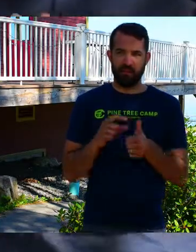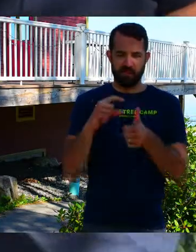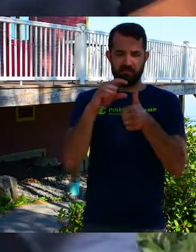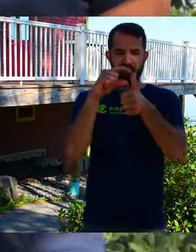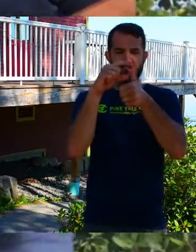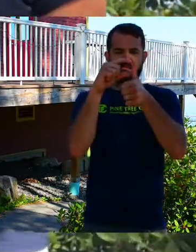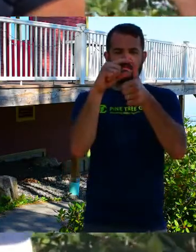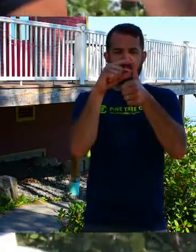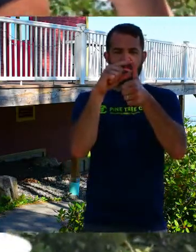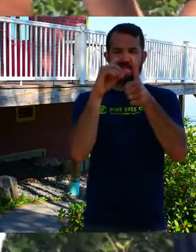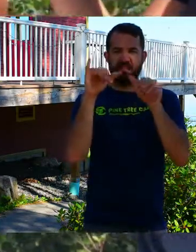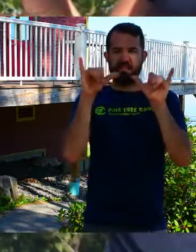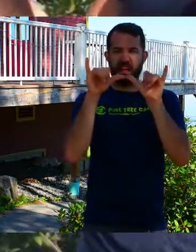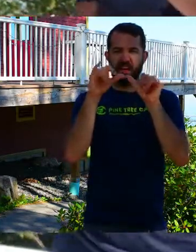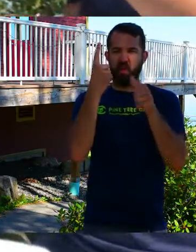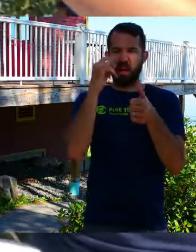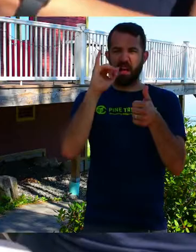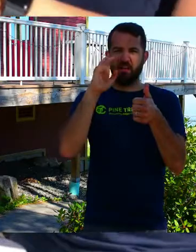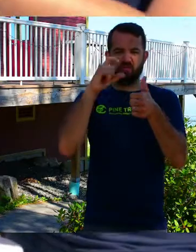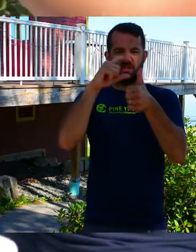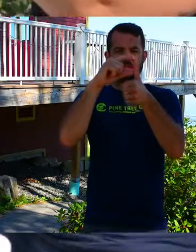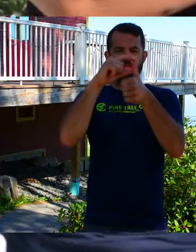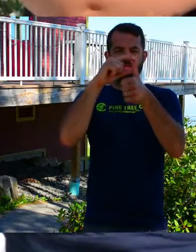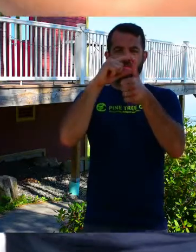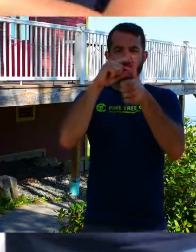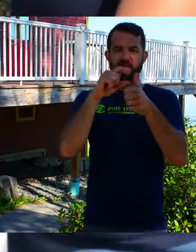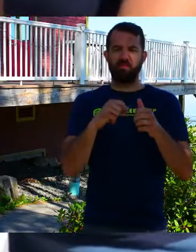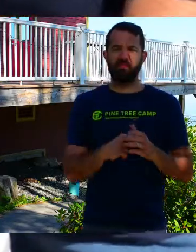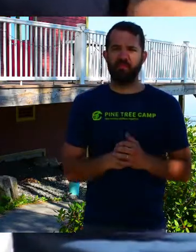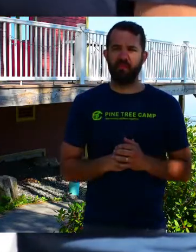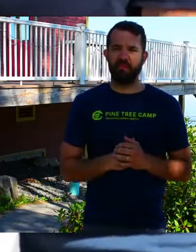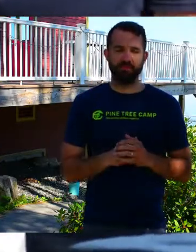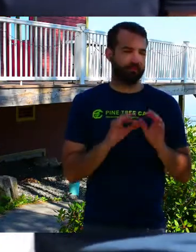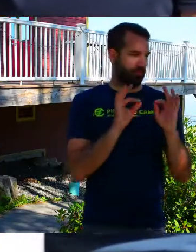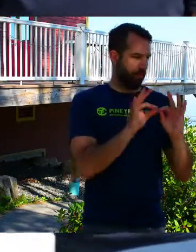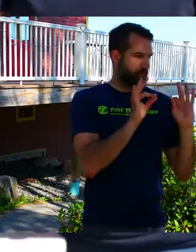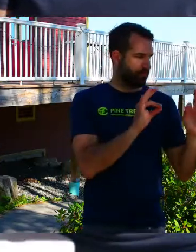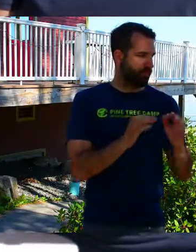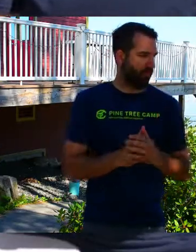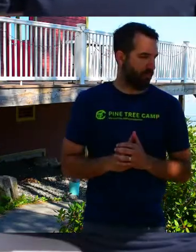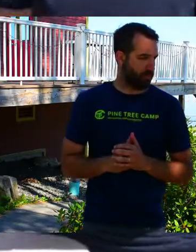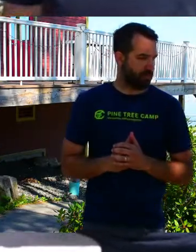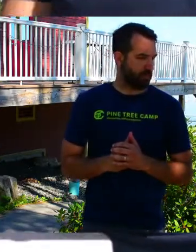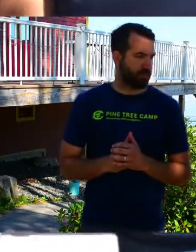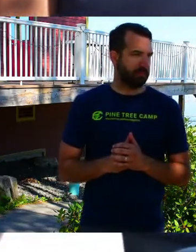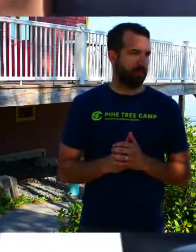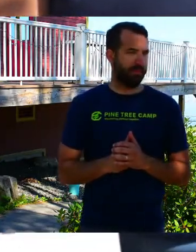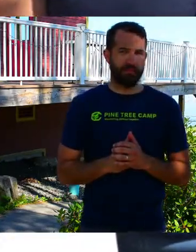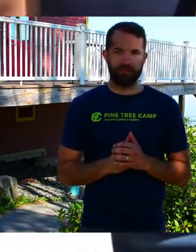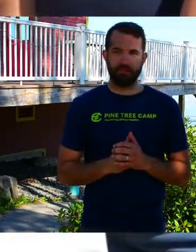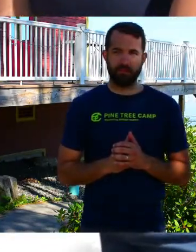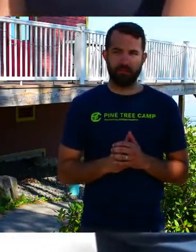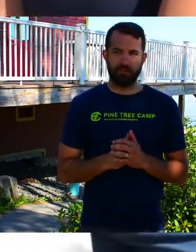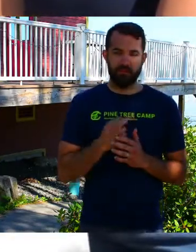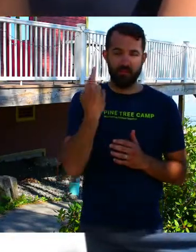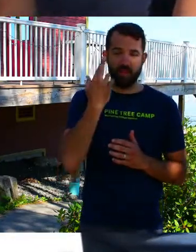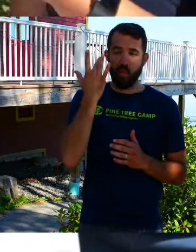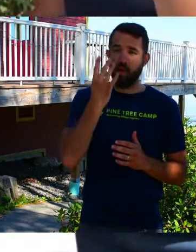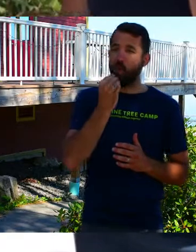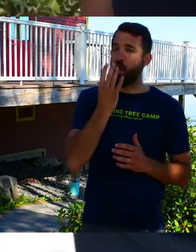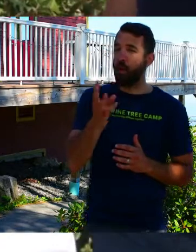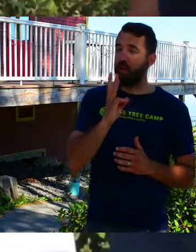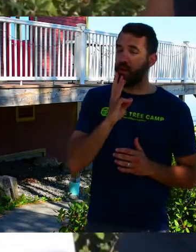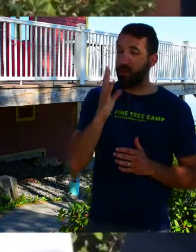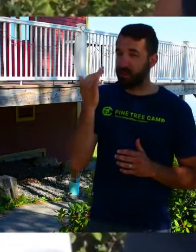enough to activate the yeast. Looks pretty good, yeah? All right. And the reason the water is warm is because when yeast